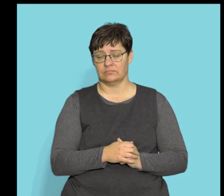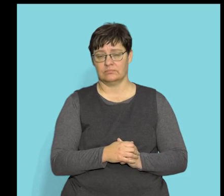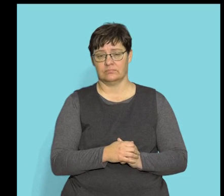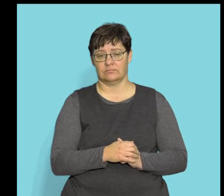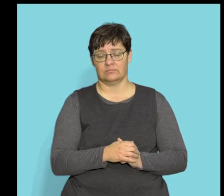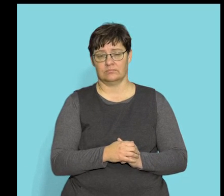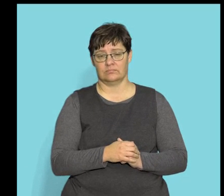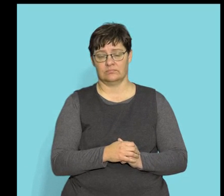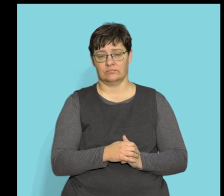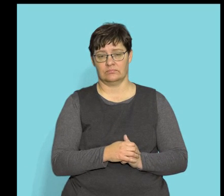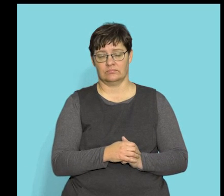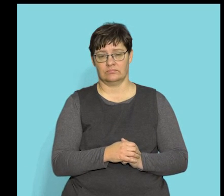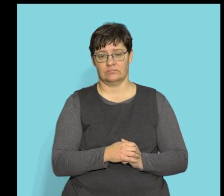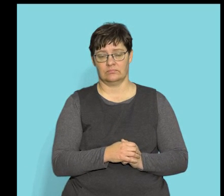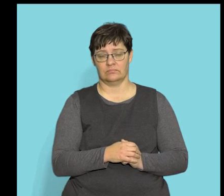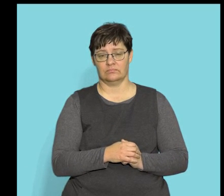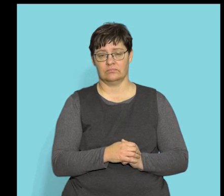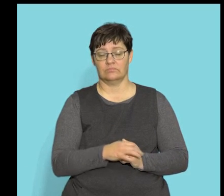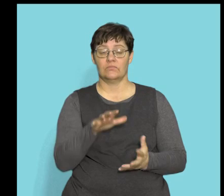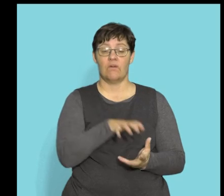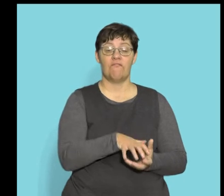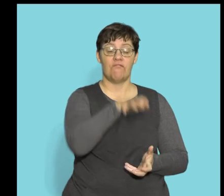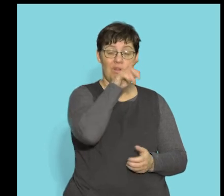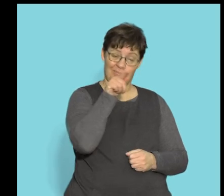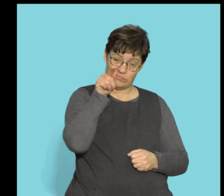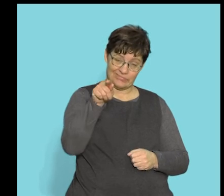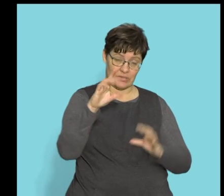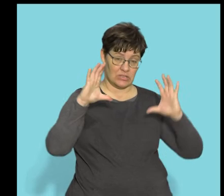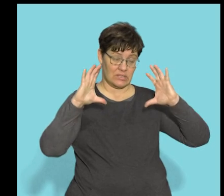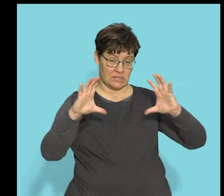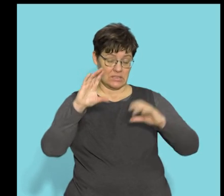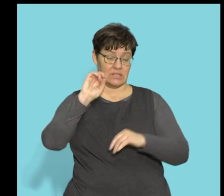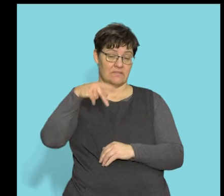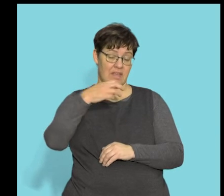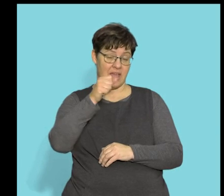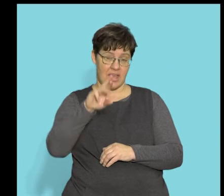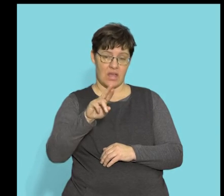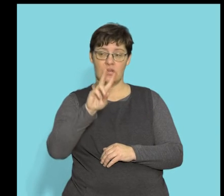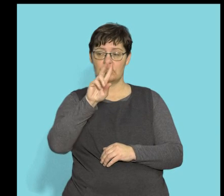centimeters cubed. So the volume of the sphere is